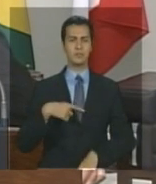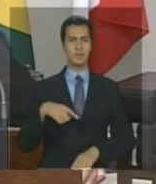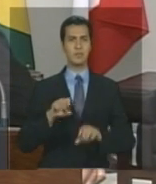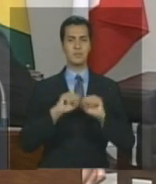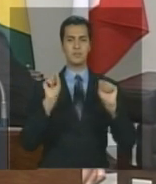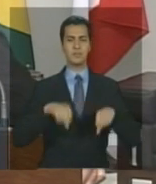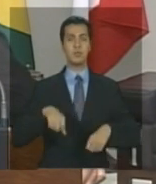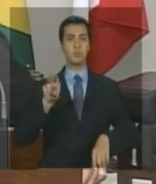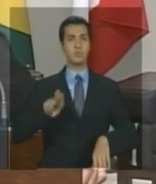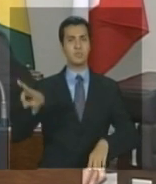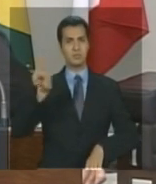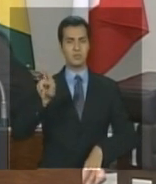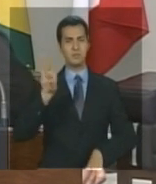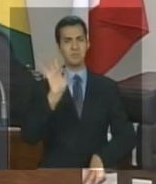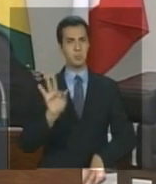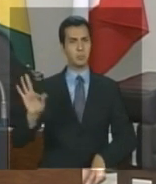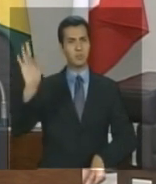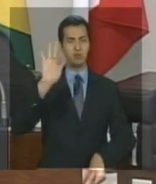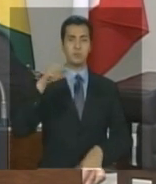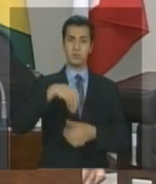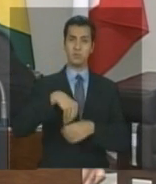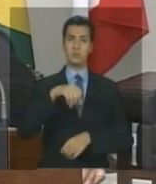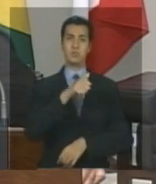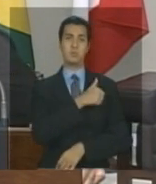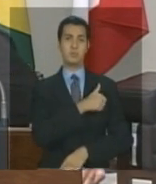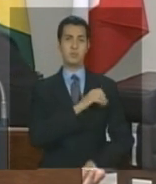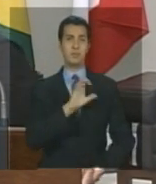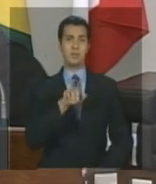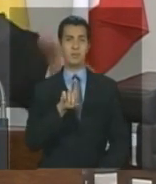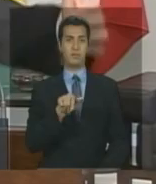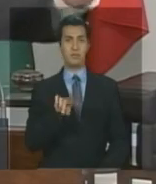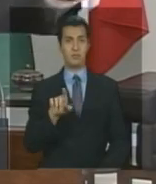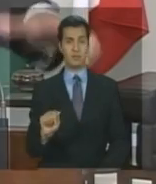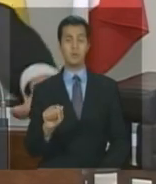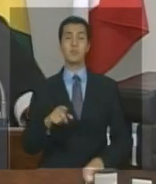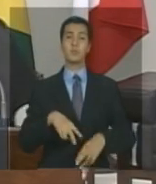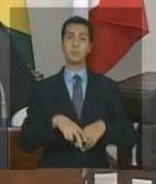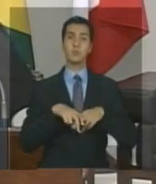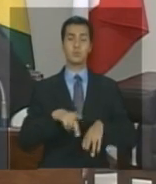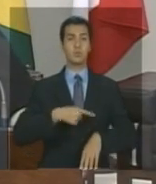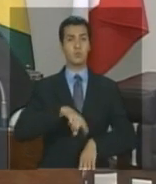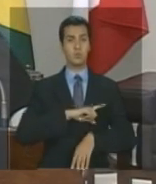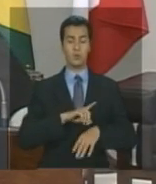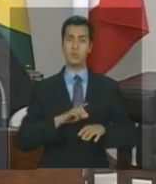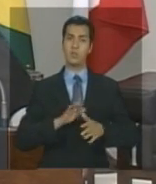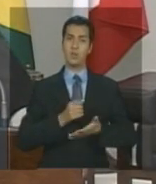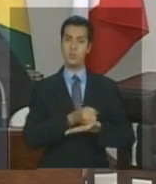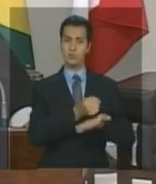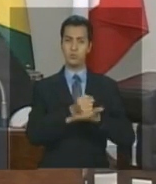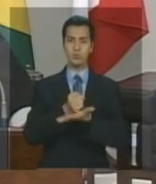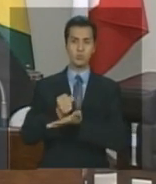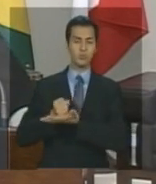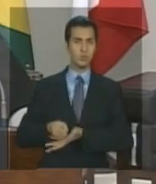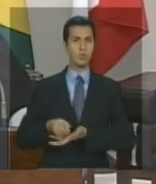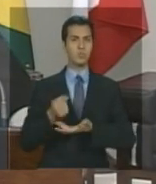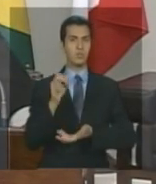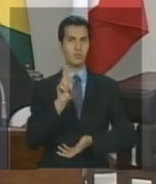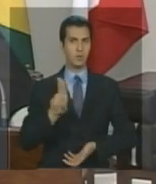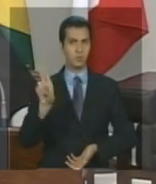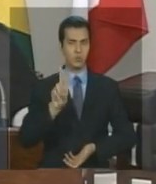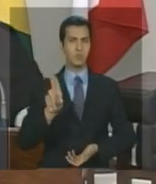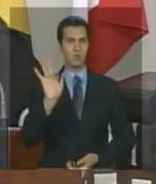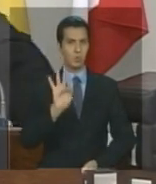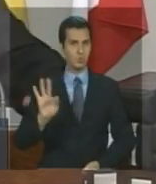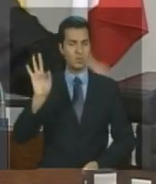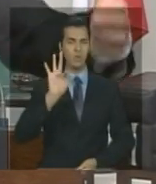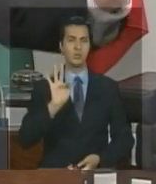Canadá. And because we have been building that capacity over the last 50 years, e por estarmos fortalecendo essa capacidade nos últimos 50 anos, we now have